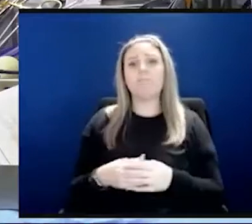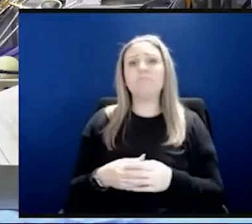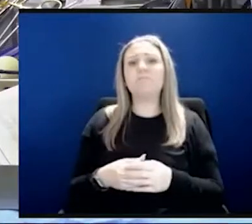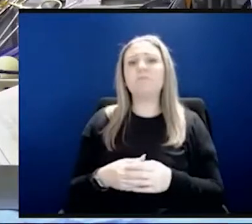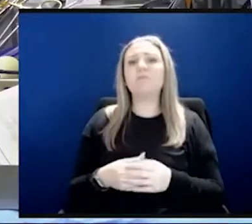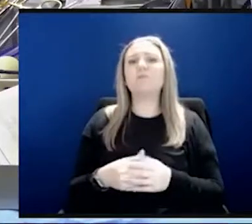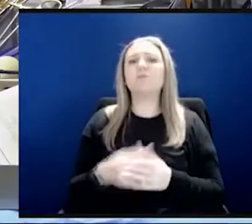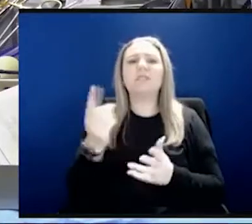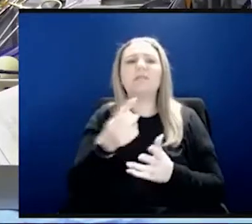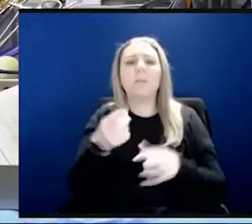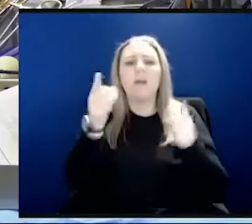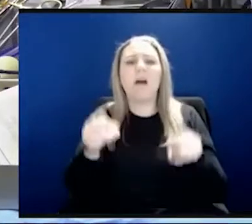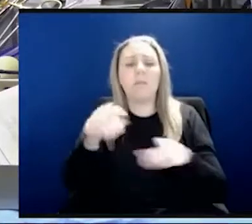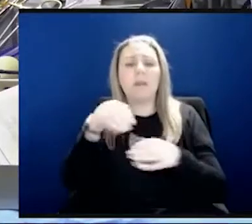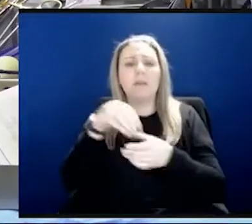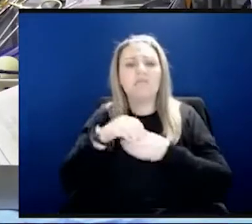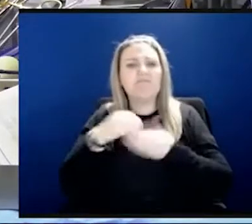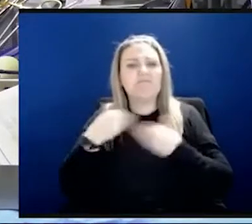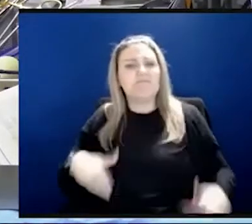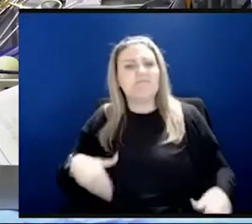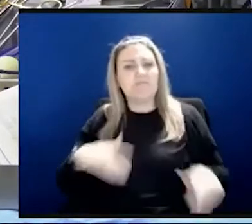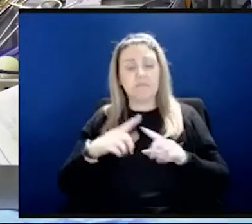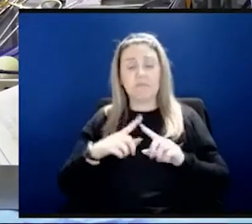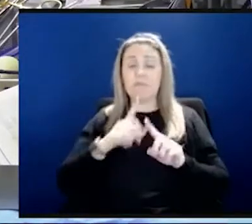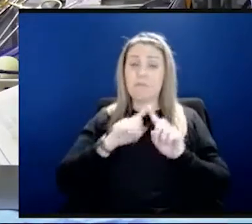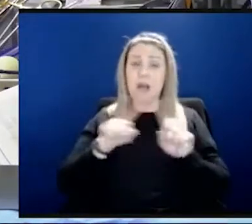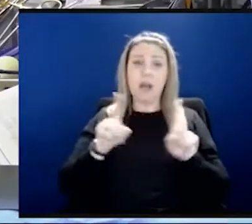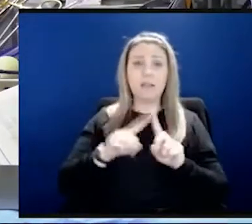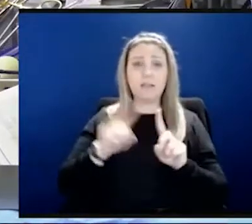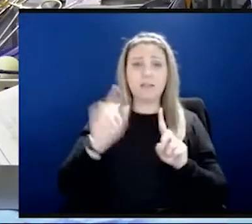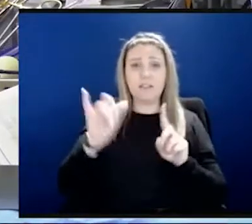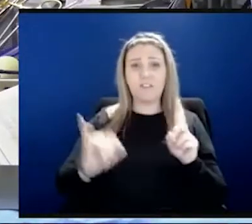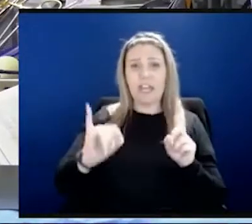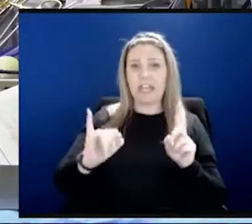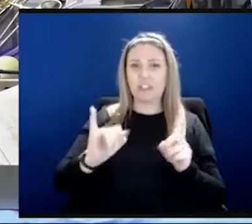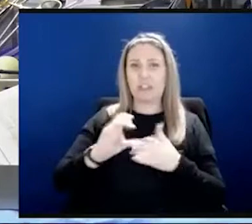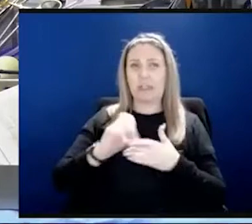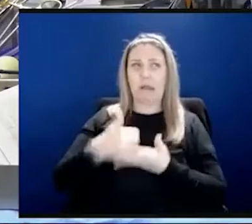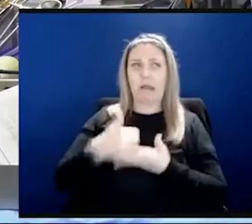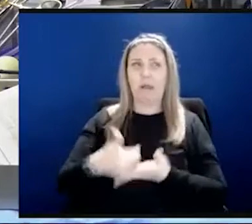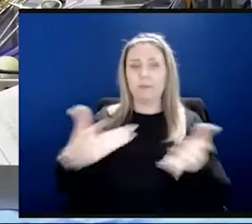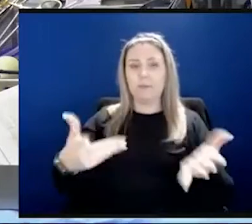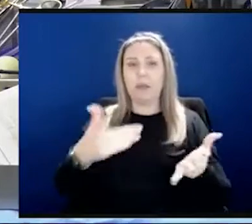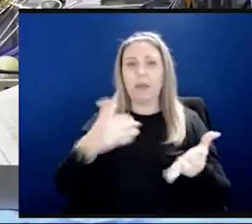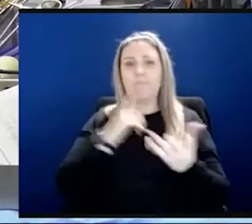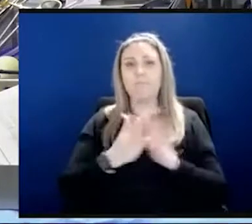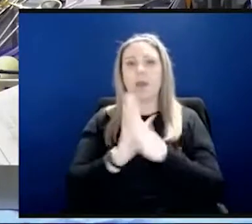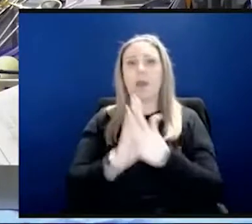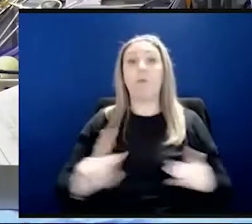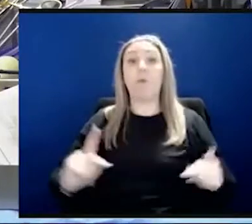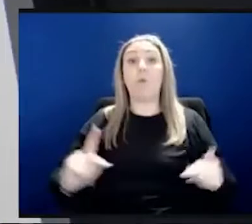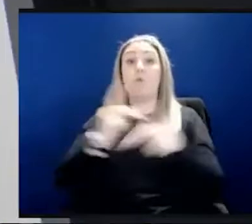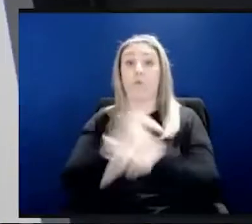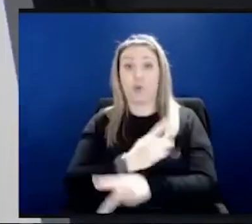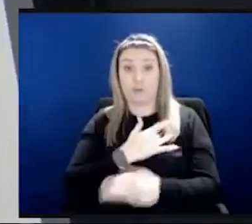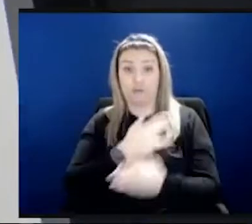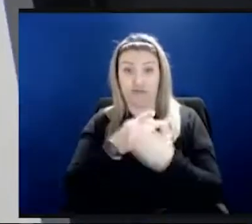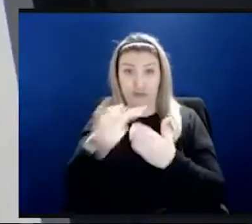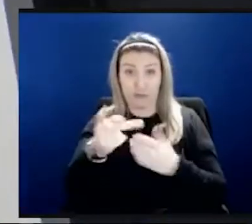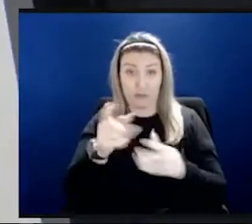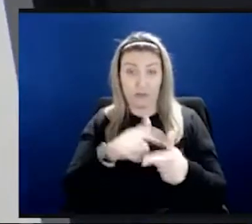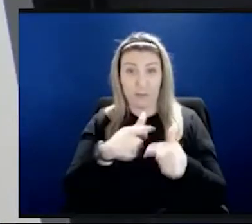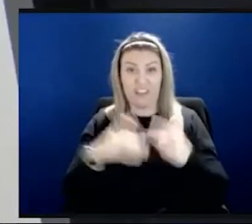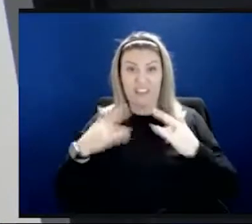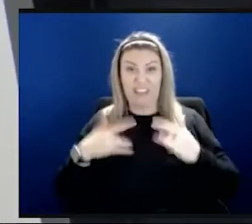that ultimately the infection helped tip him over into worsening heart failure, and that kind of, those events kind of get